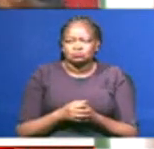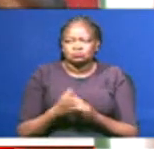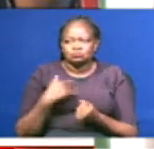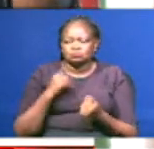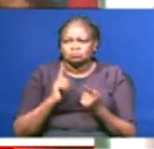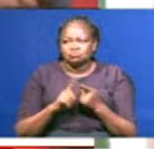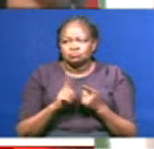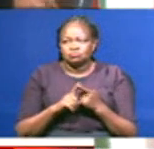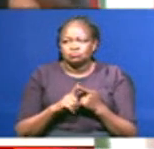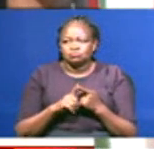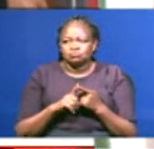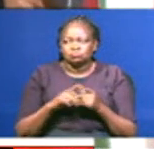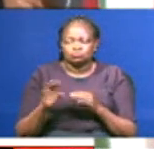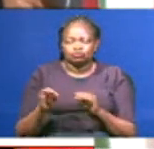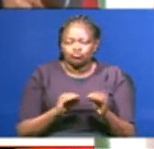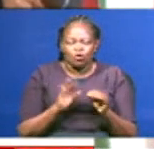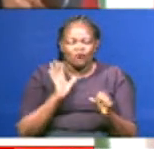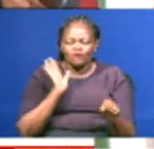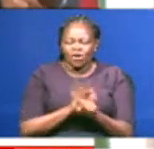move in a swarm